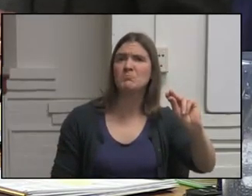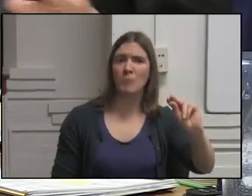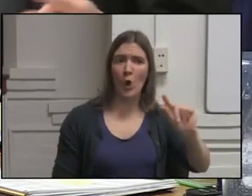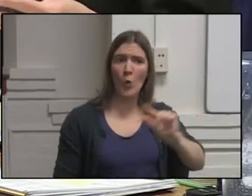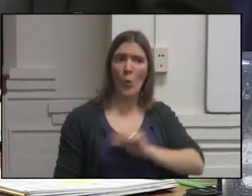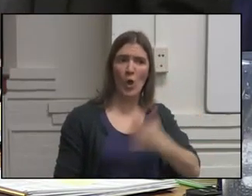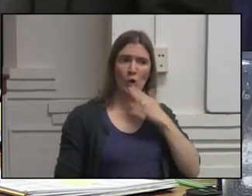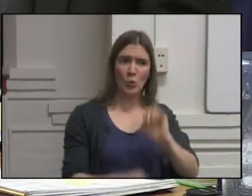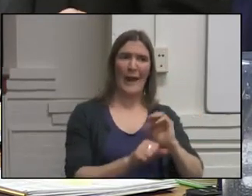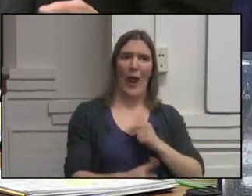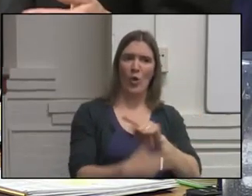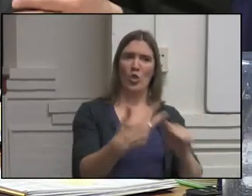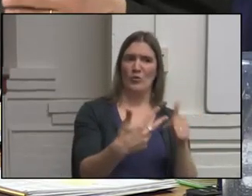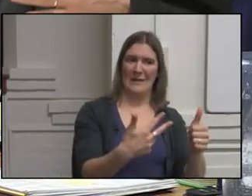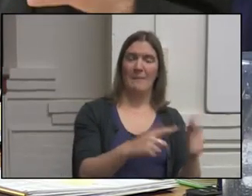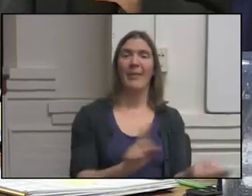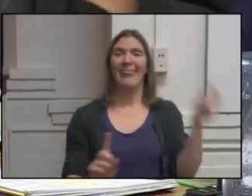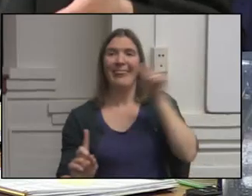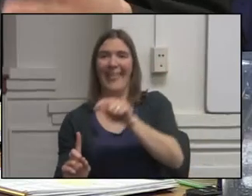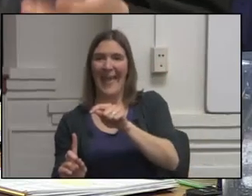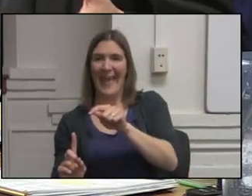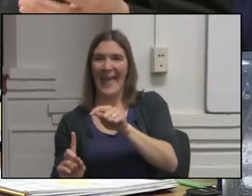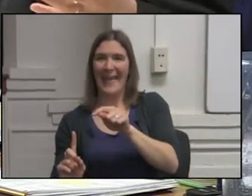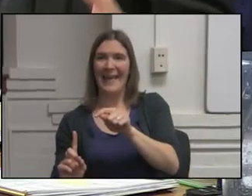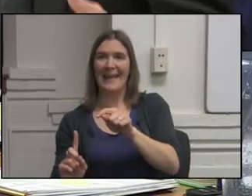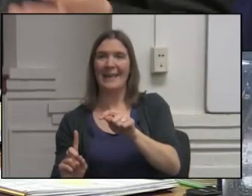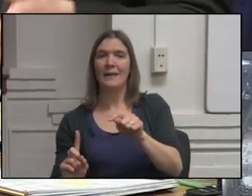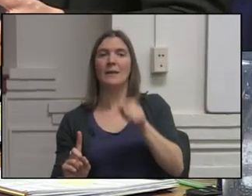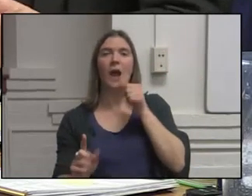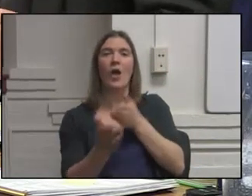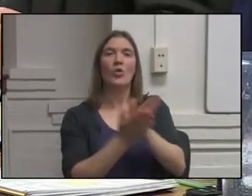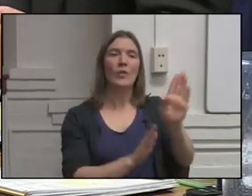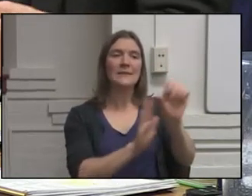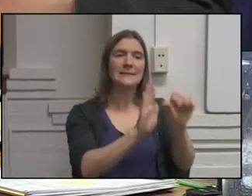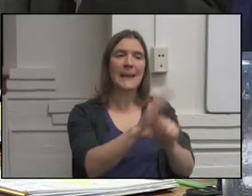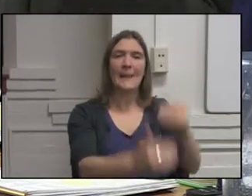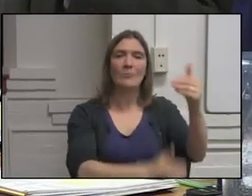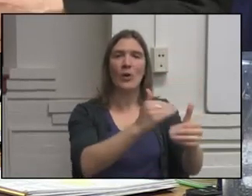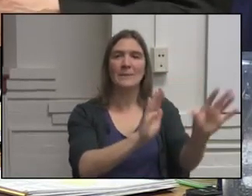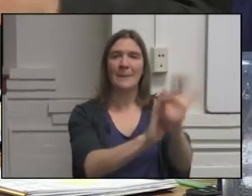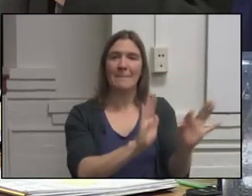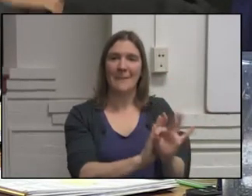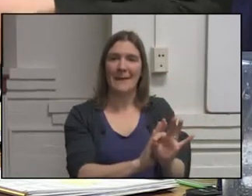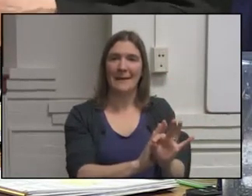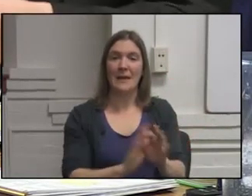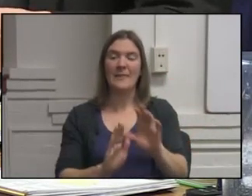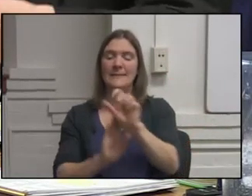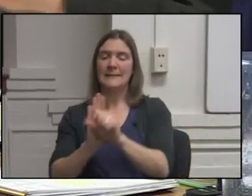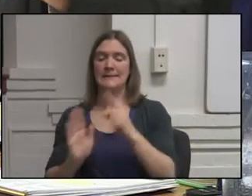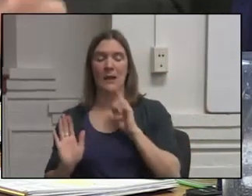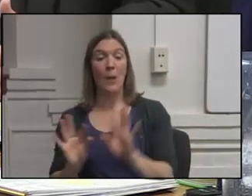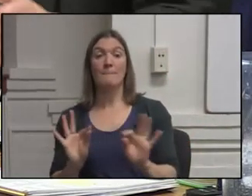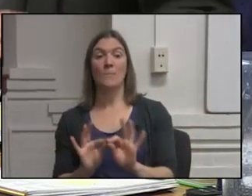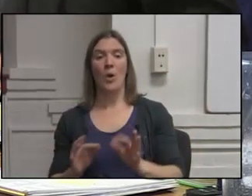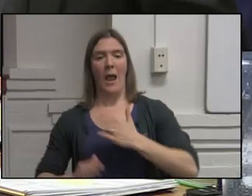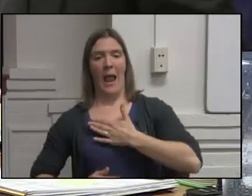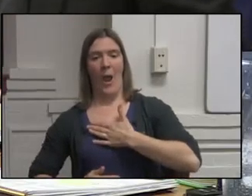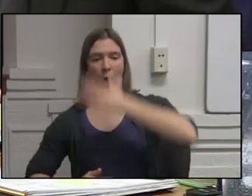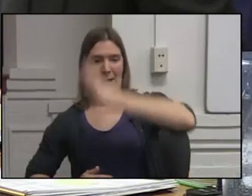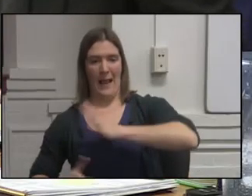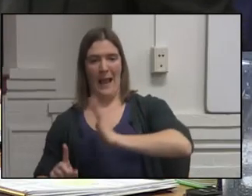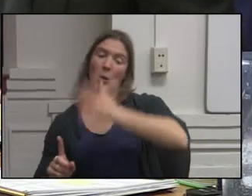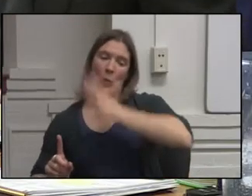of the work of our three firms, but because they weren't selected through a state procurement process. The state thought it was very important that this piece